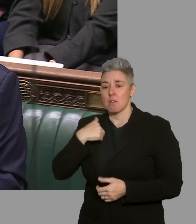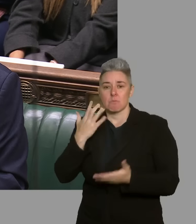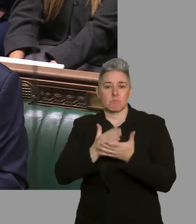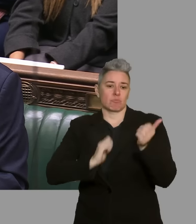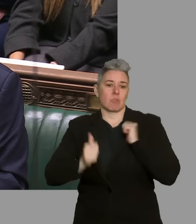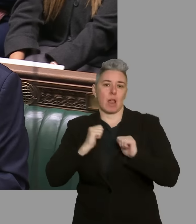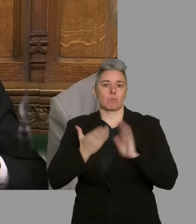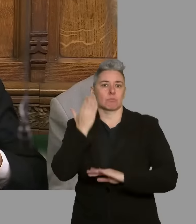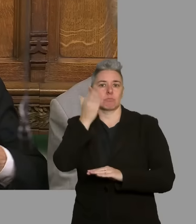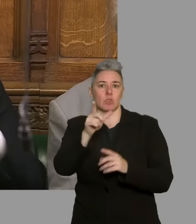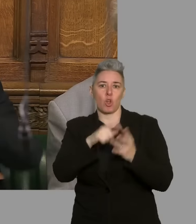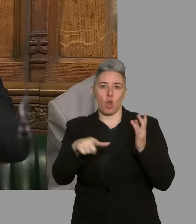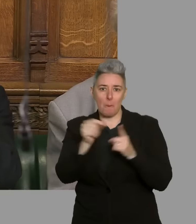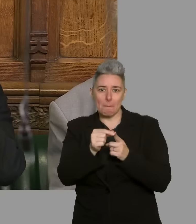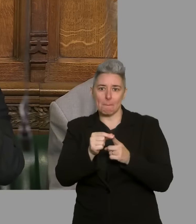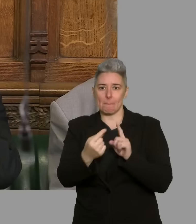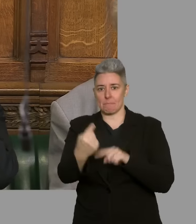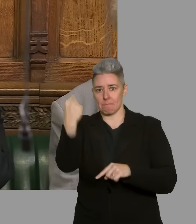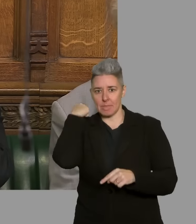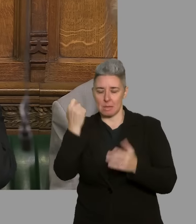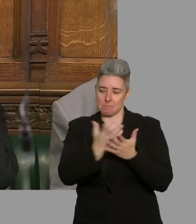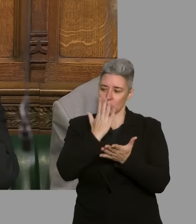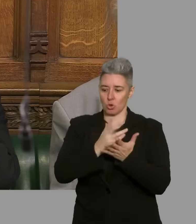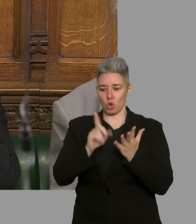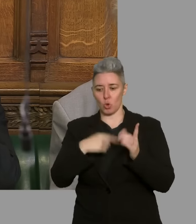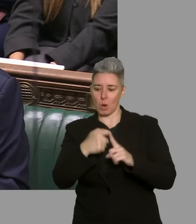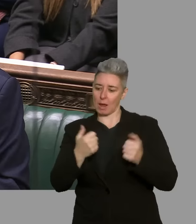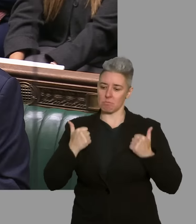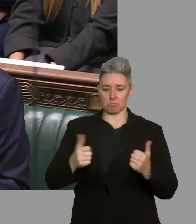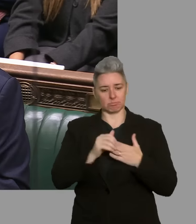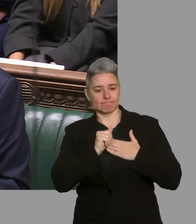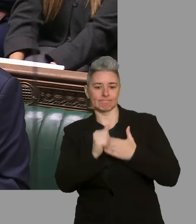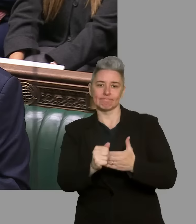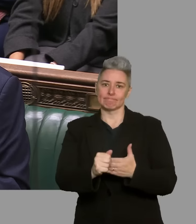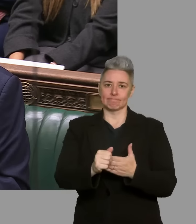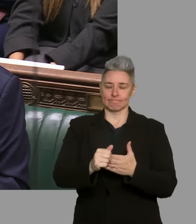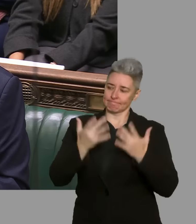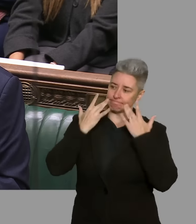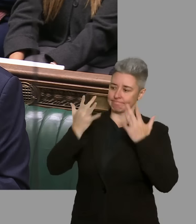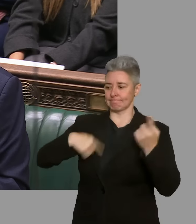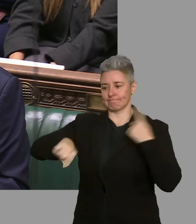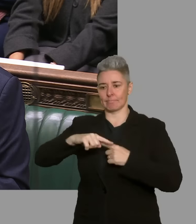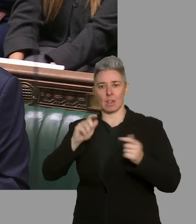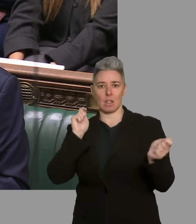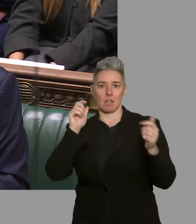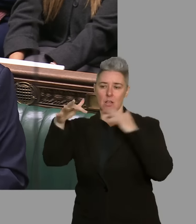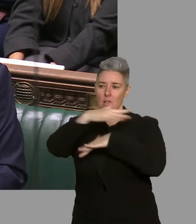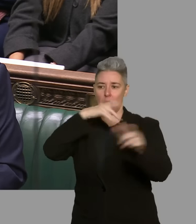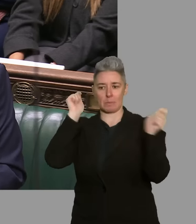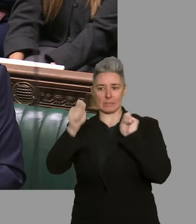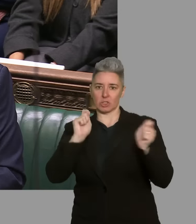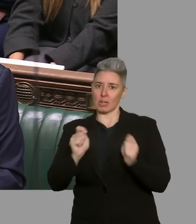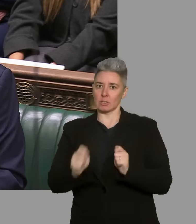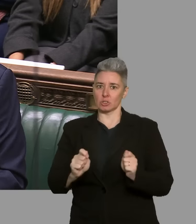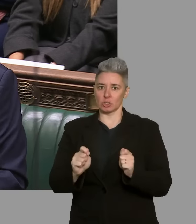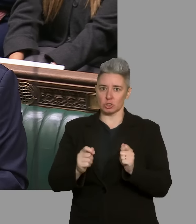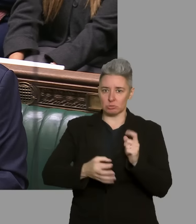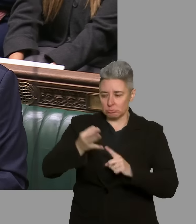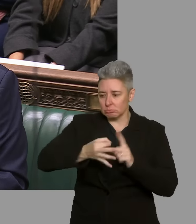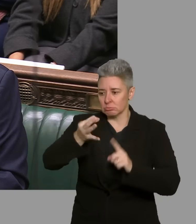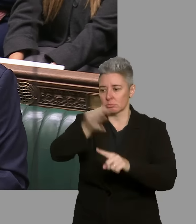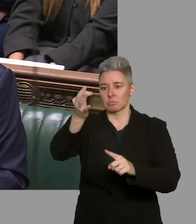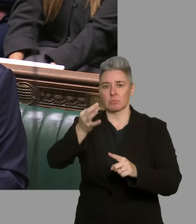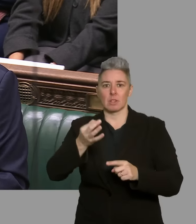the country. We're investing over £250 million to put rooftop solar on schools, hospital and military sites across